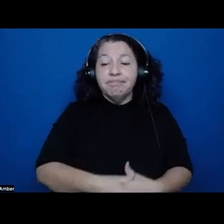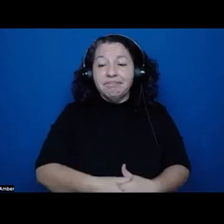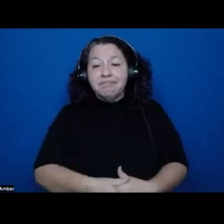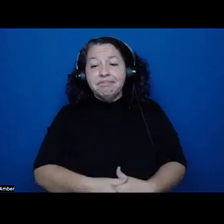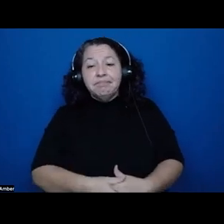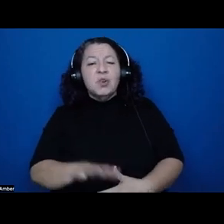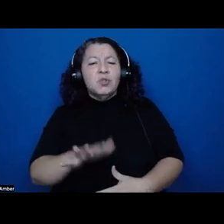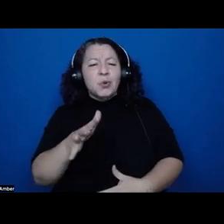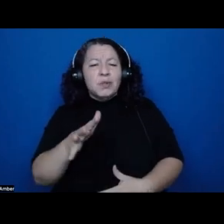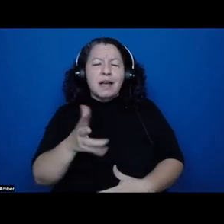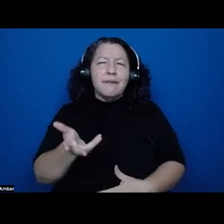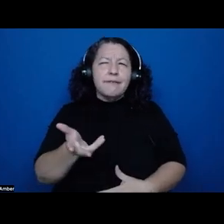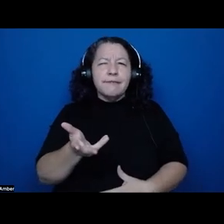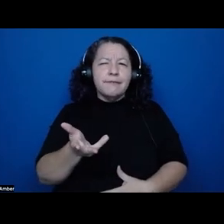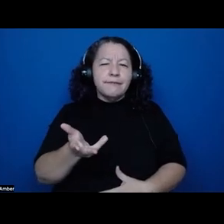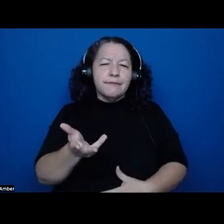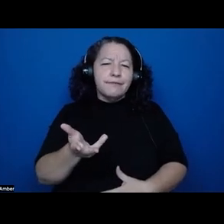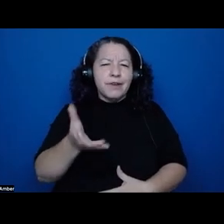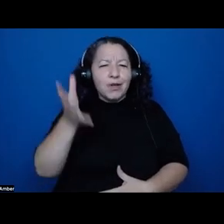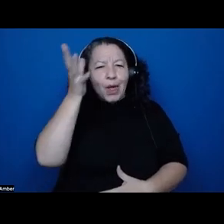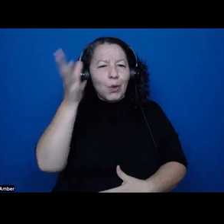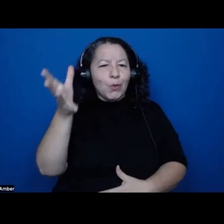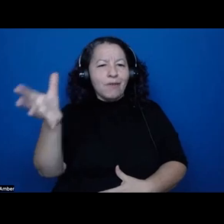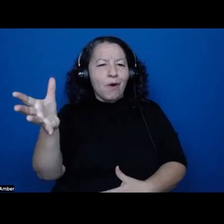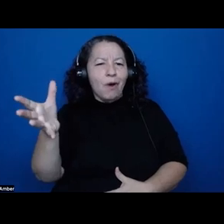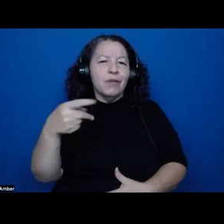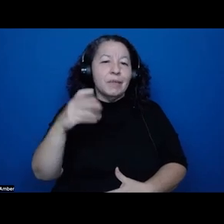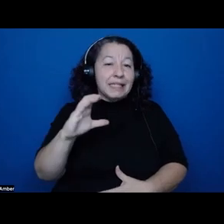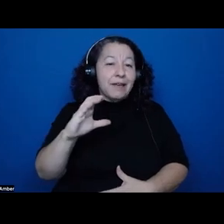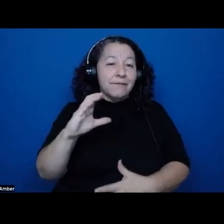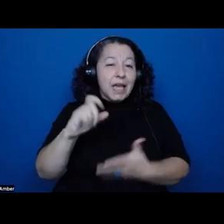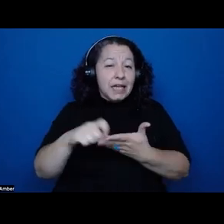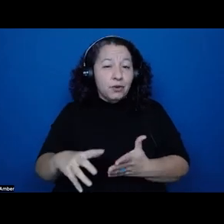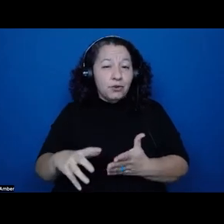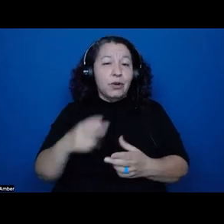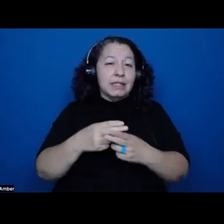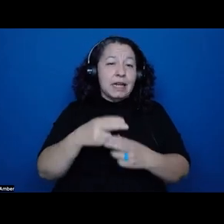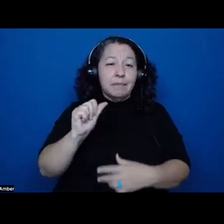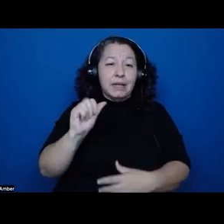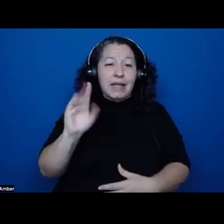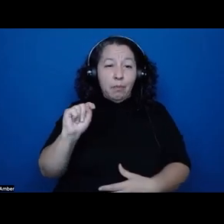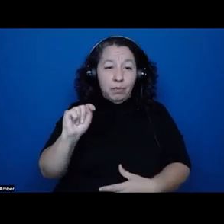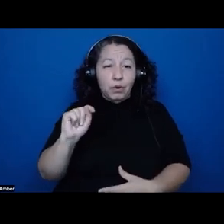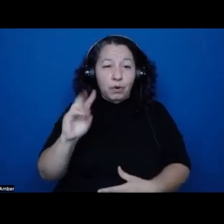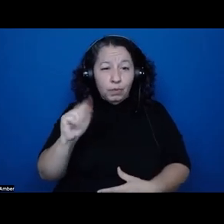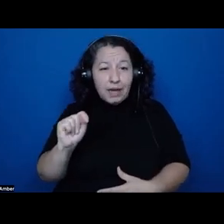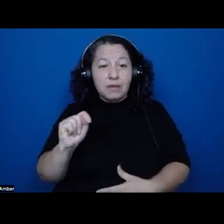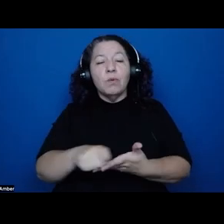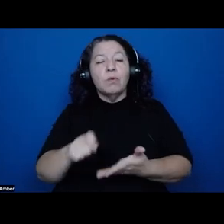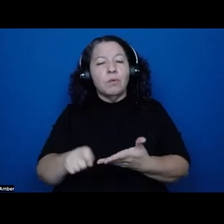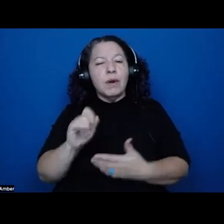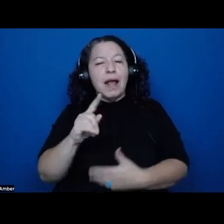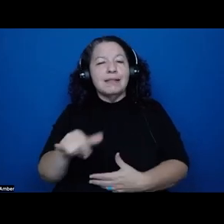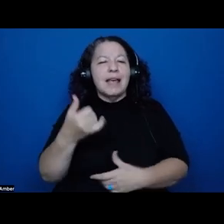kind of the grandfather of Pacific literature, his name is Albert Wendt, and he wrote this essay in 1996